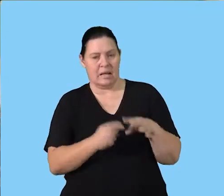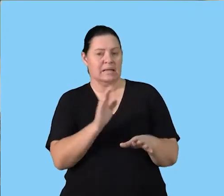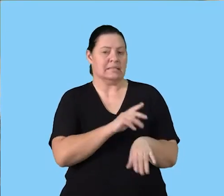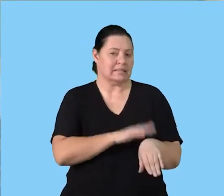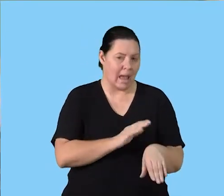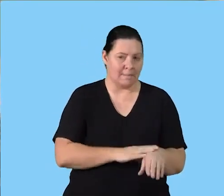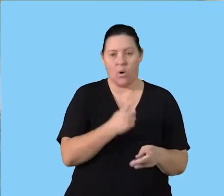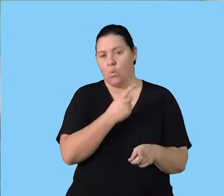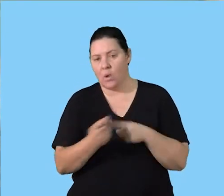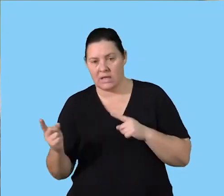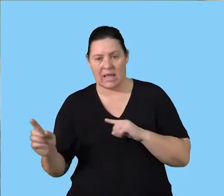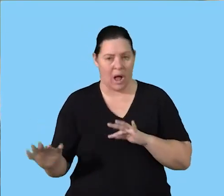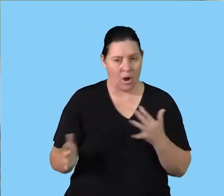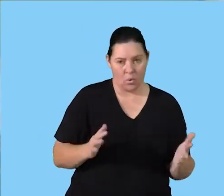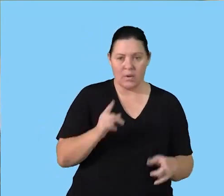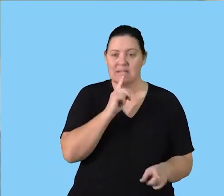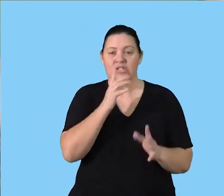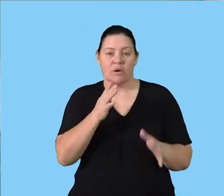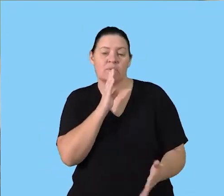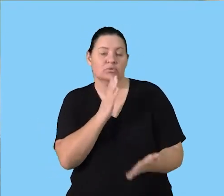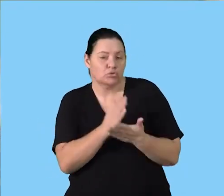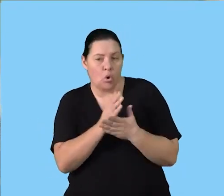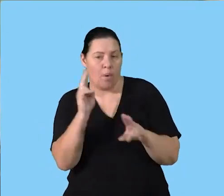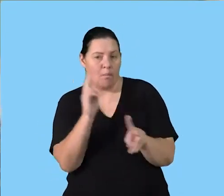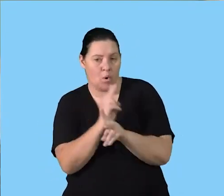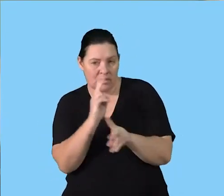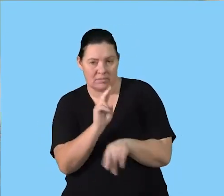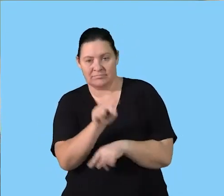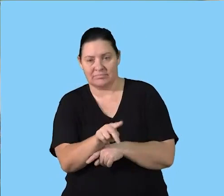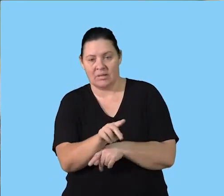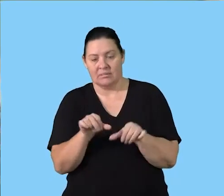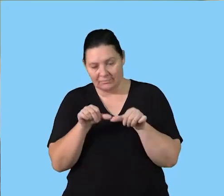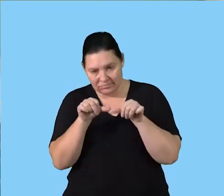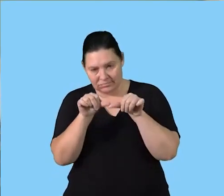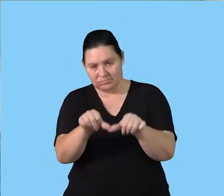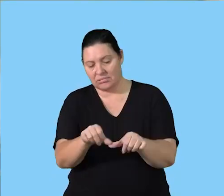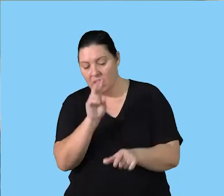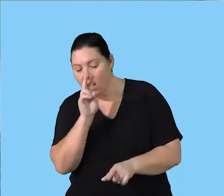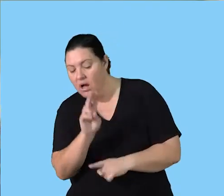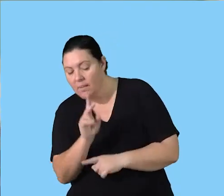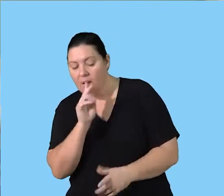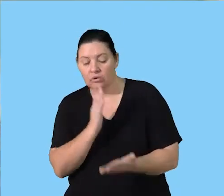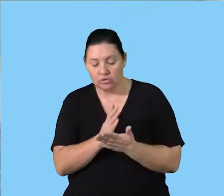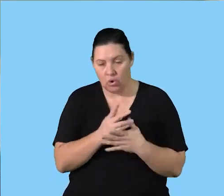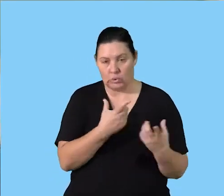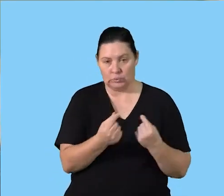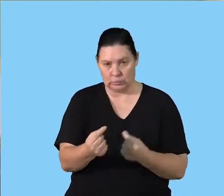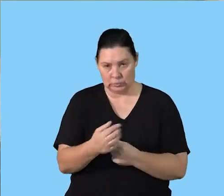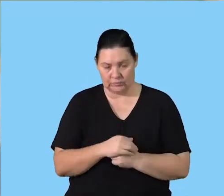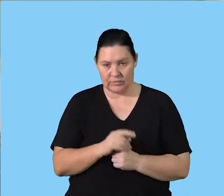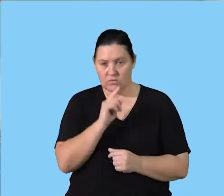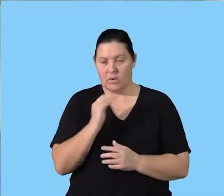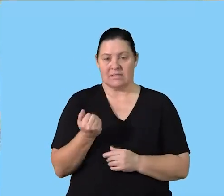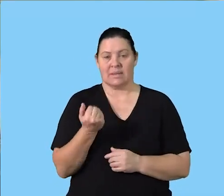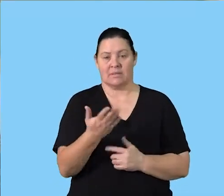weeks, and the teacher must ensure that he monitors the learners continuously throughout the term so that submission is